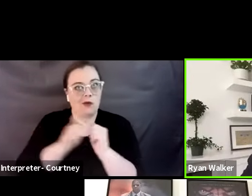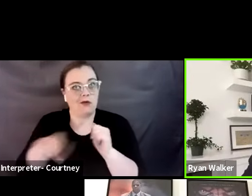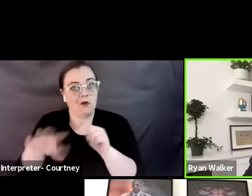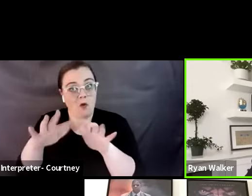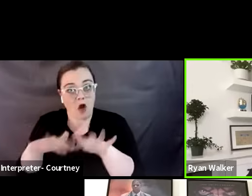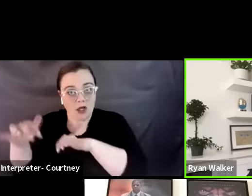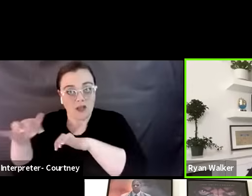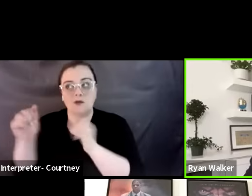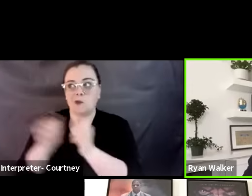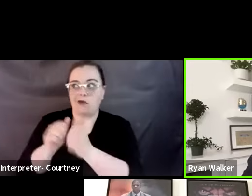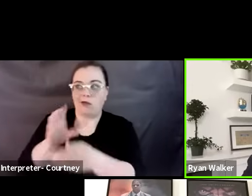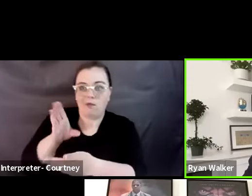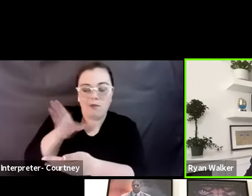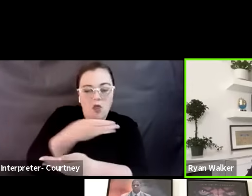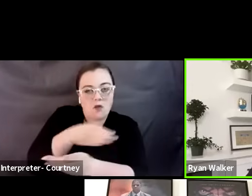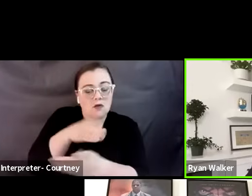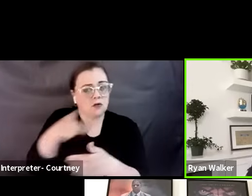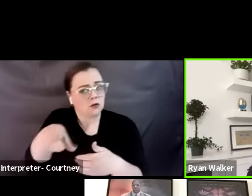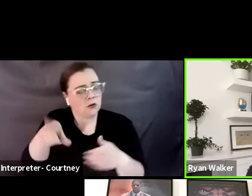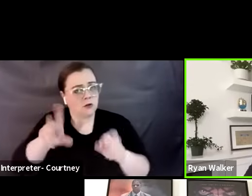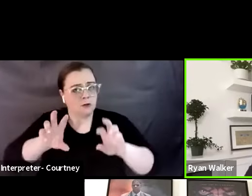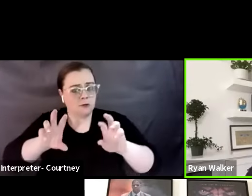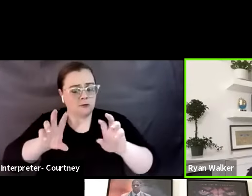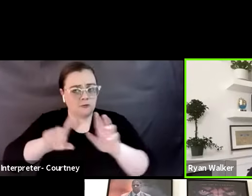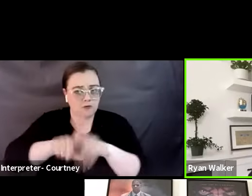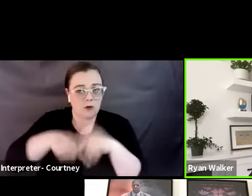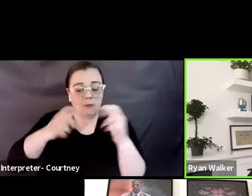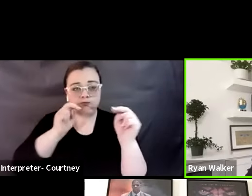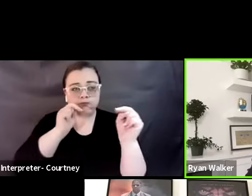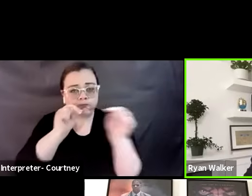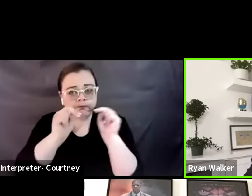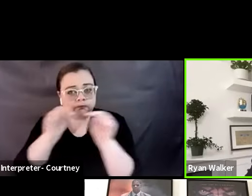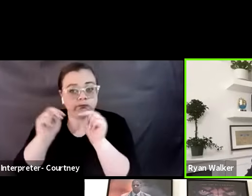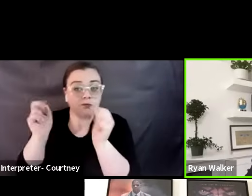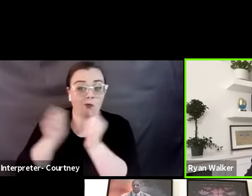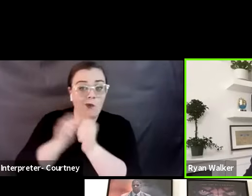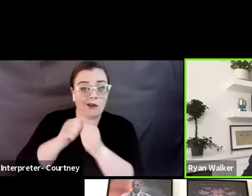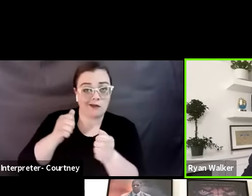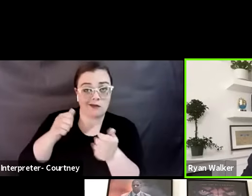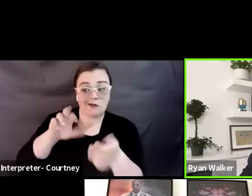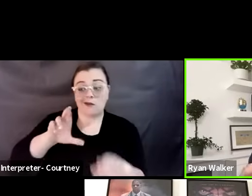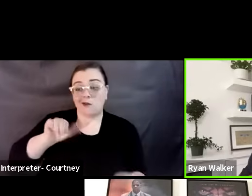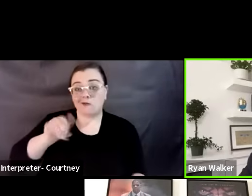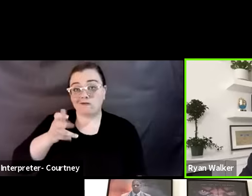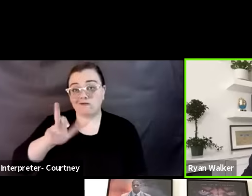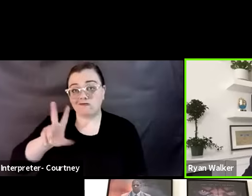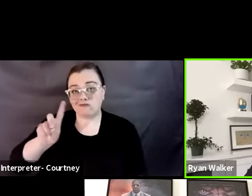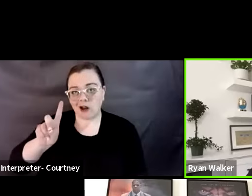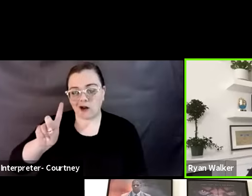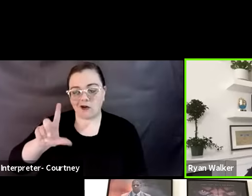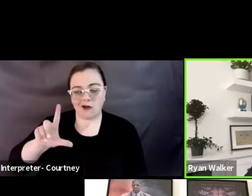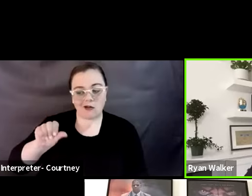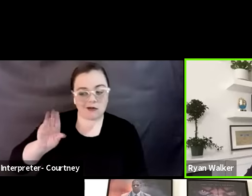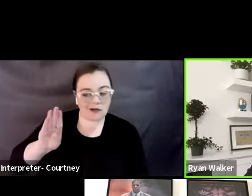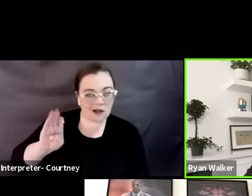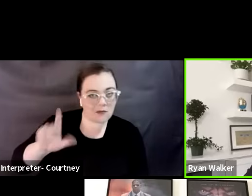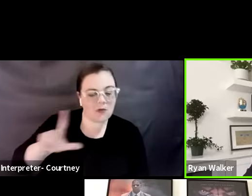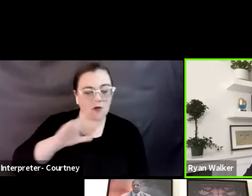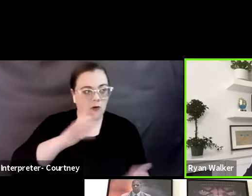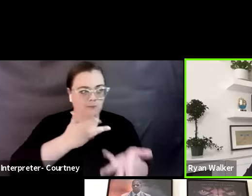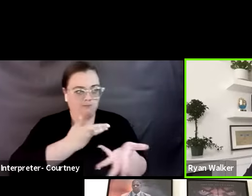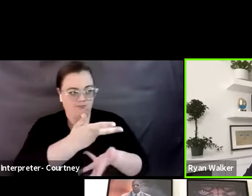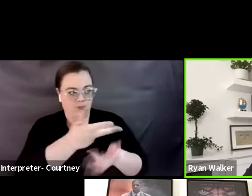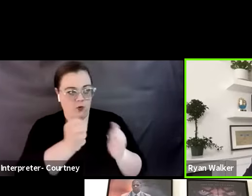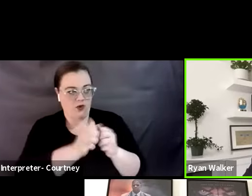When you are negotiating, whether it be with the record label or, working with your client on that front, what